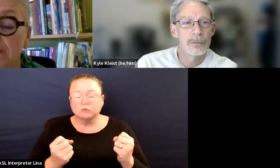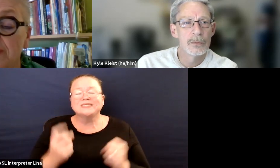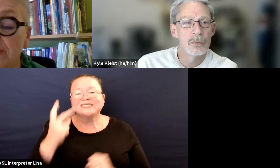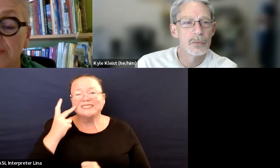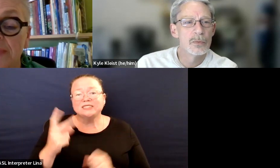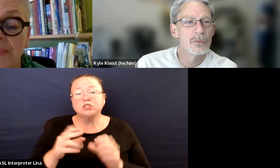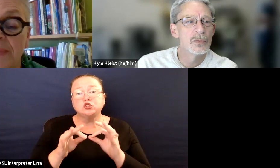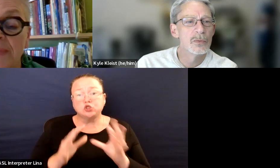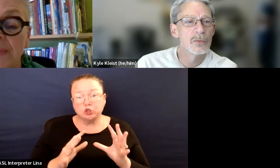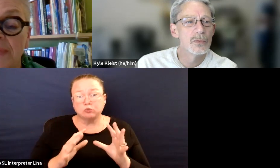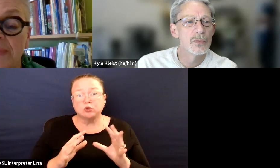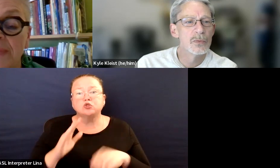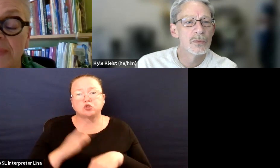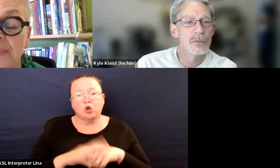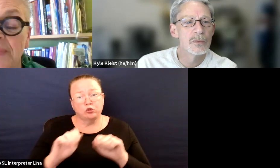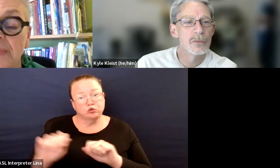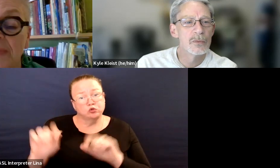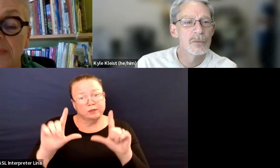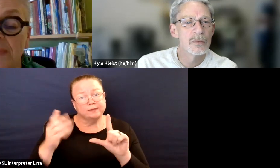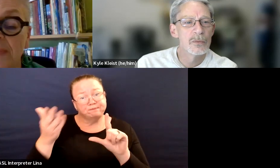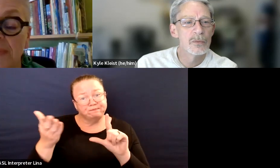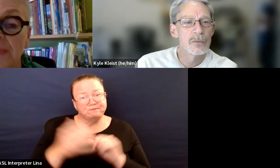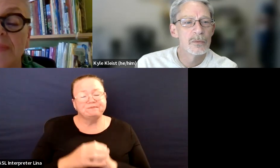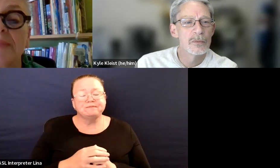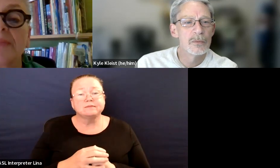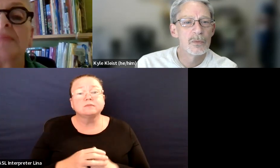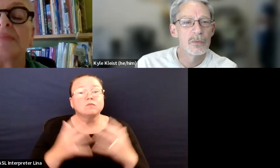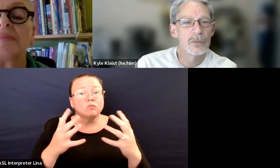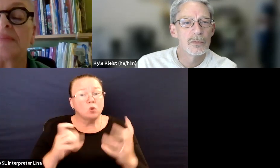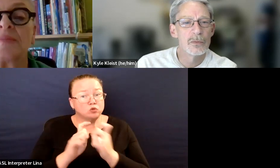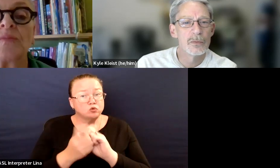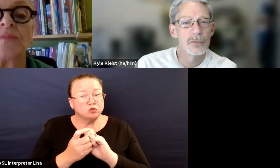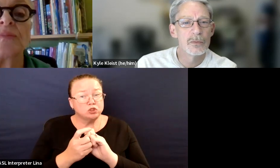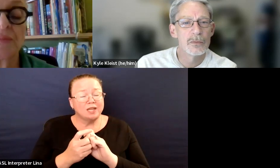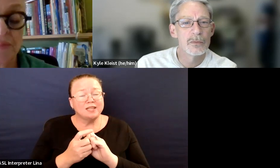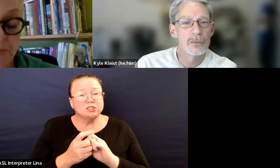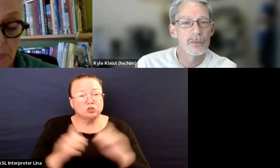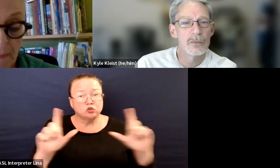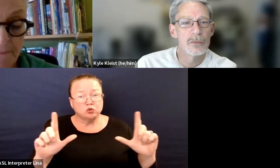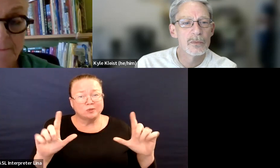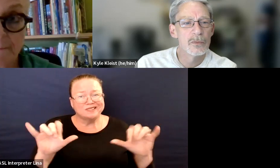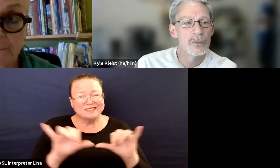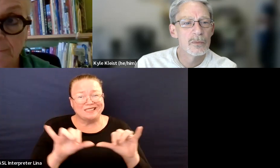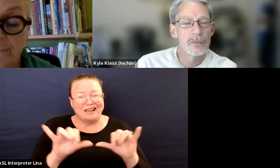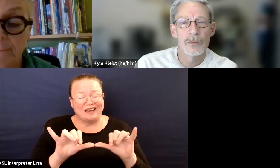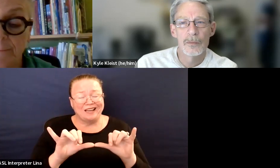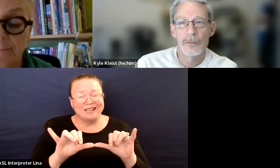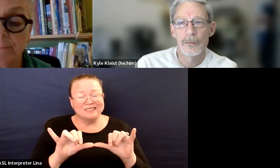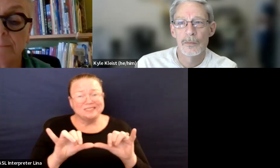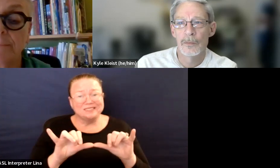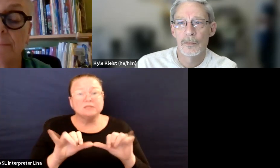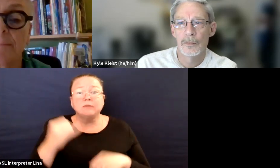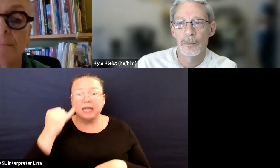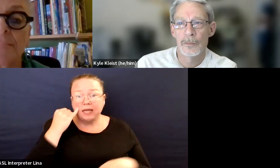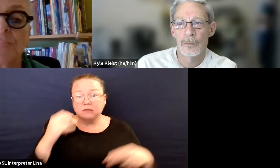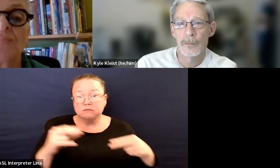the interpreters on the screen. If you would like to change the size of the screen, if slides are